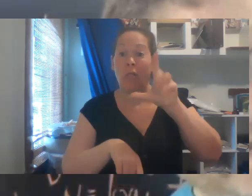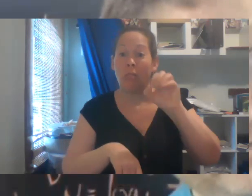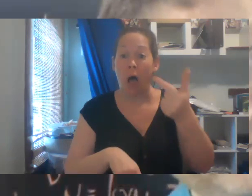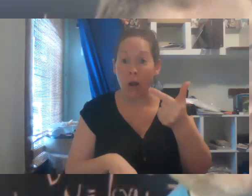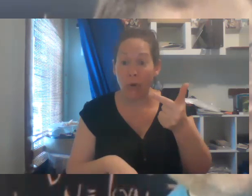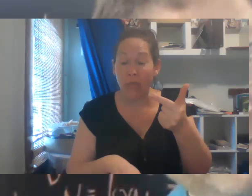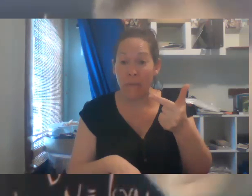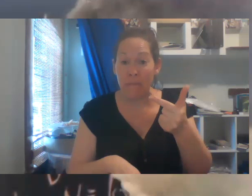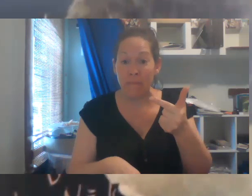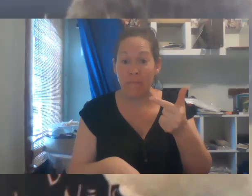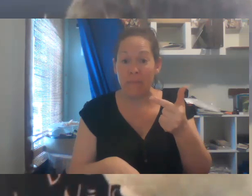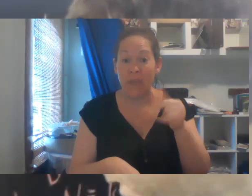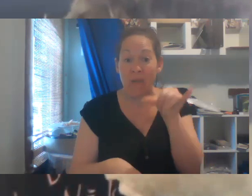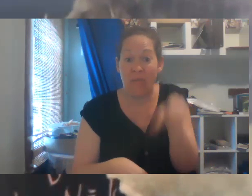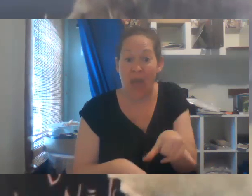I have,